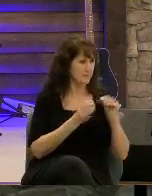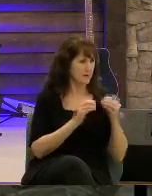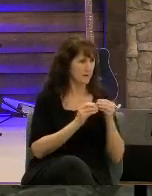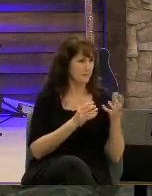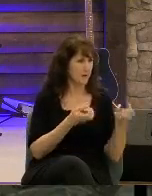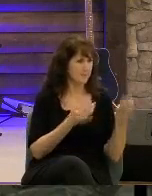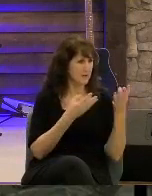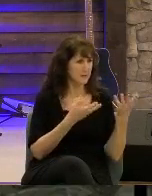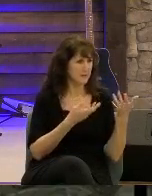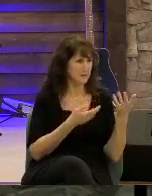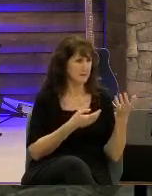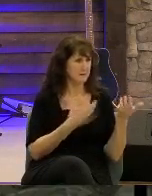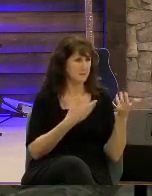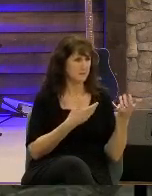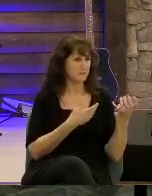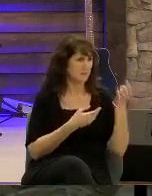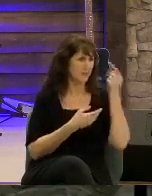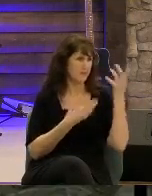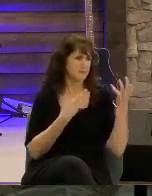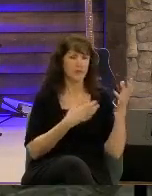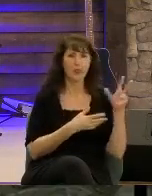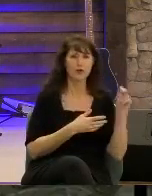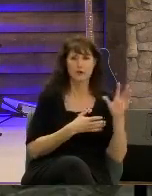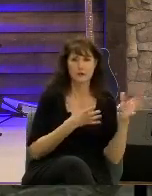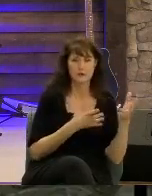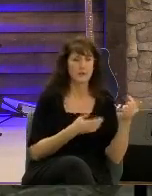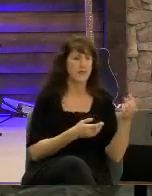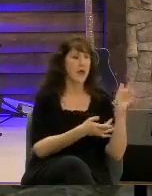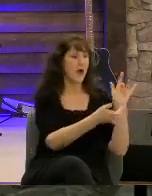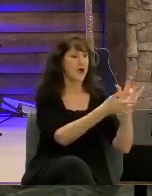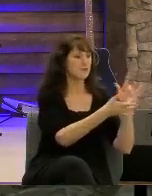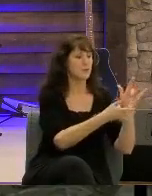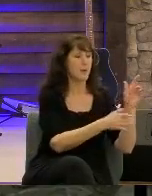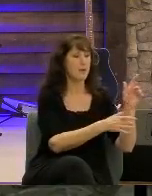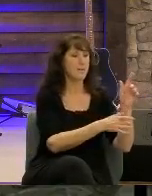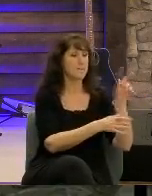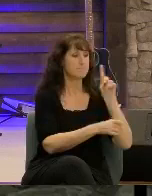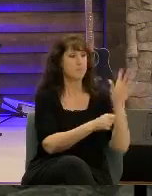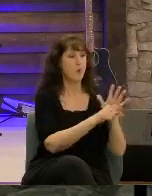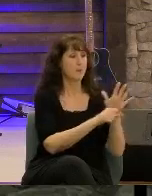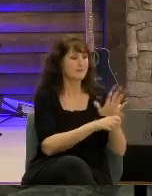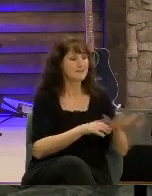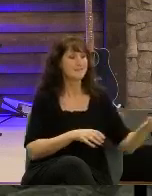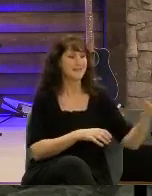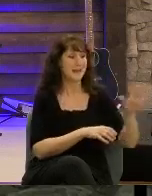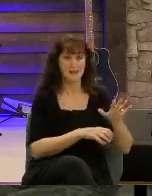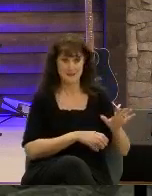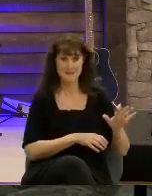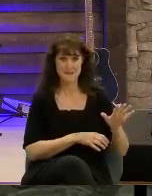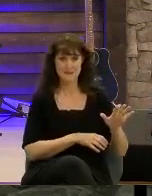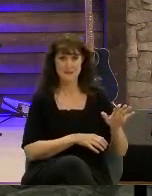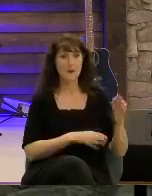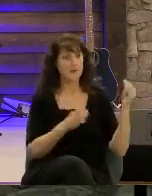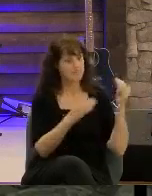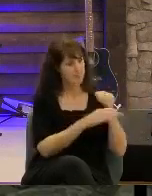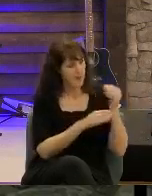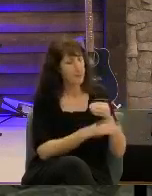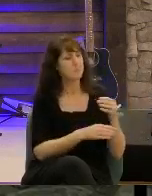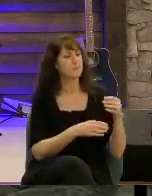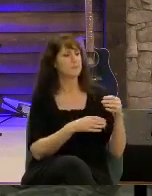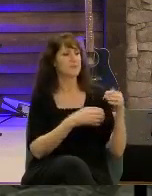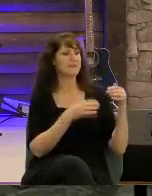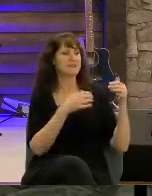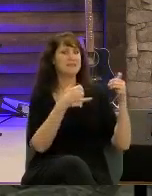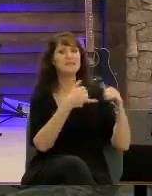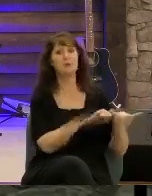But anyway, when they encountered the promised land, they still had battles to fight. Anybody relate to that? Right? Anybody relate